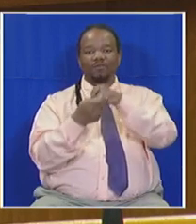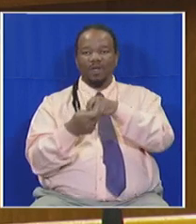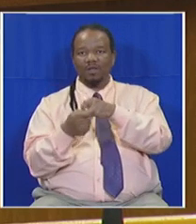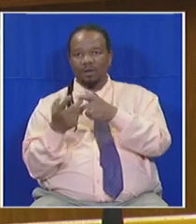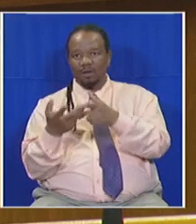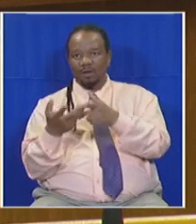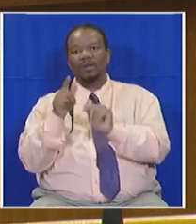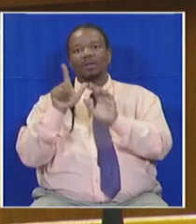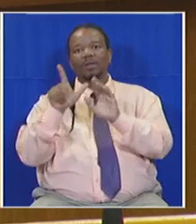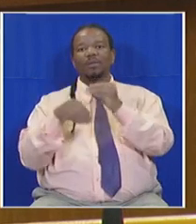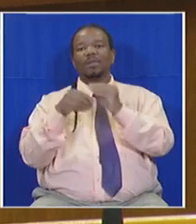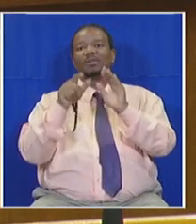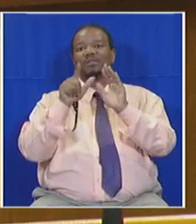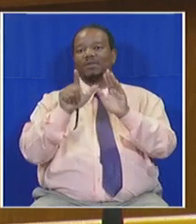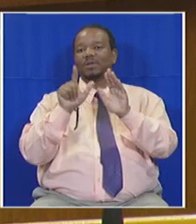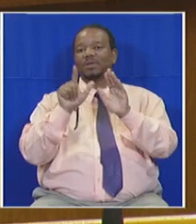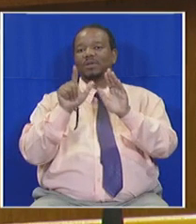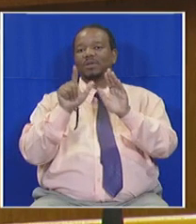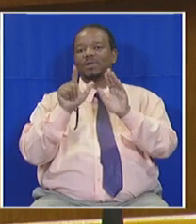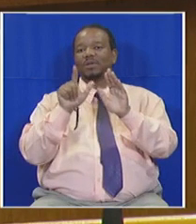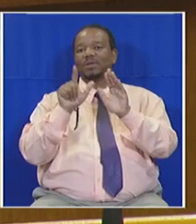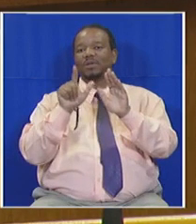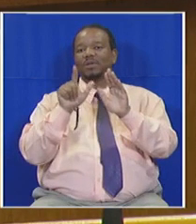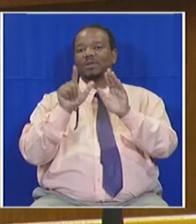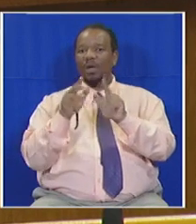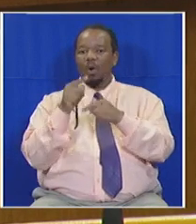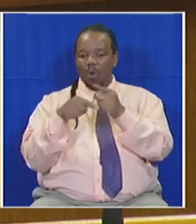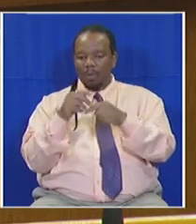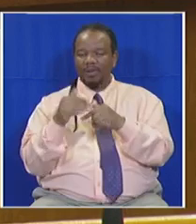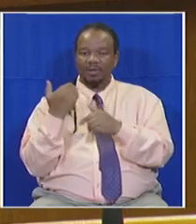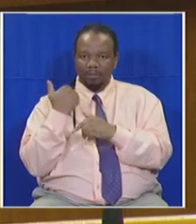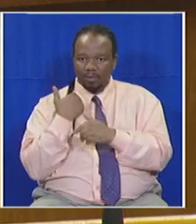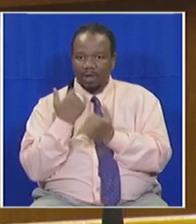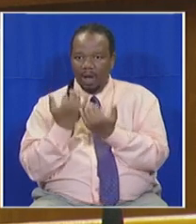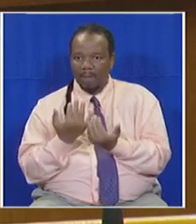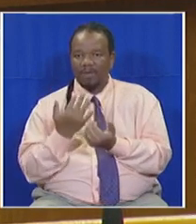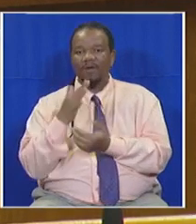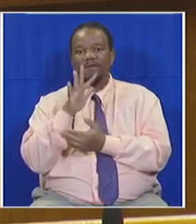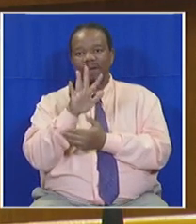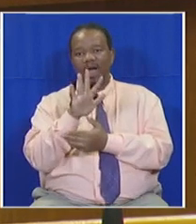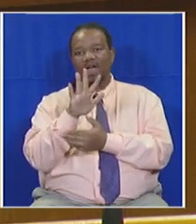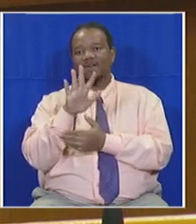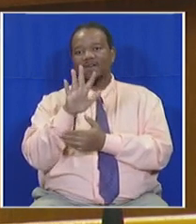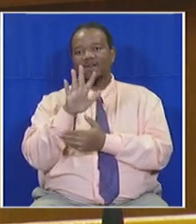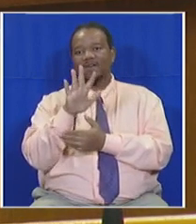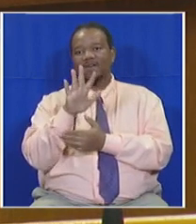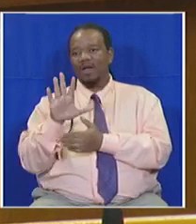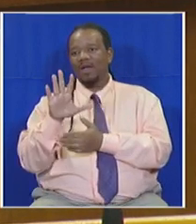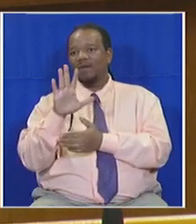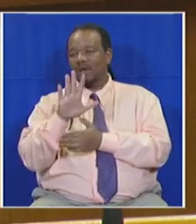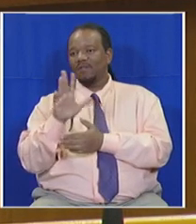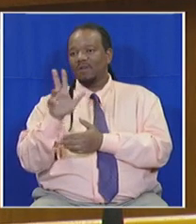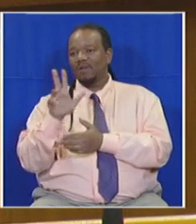to 73.9 billion, and operational cost, which will amount to 558 million, and